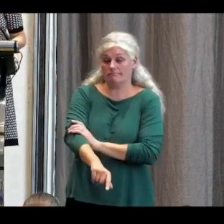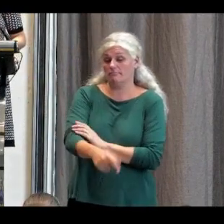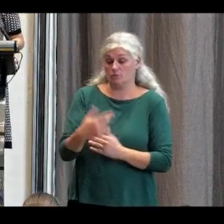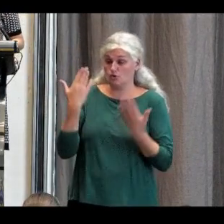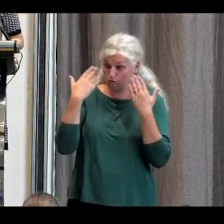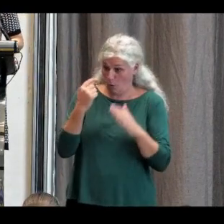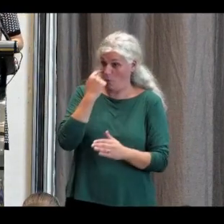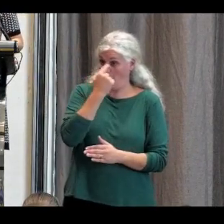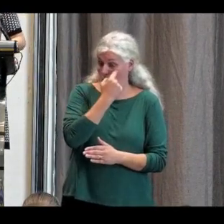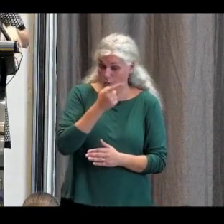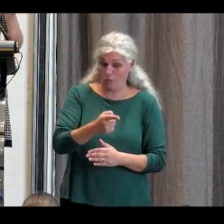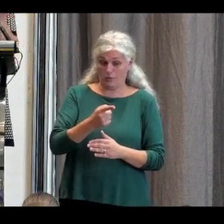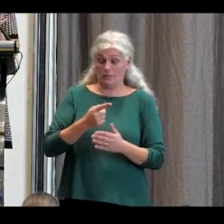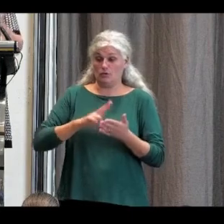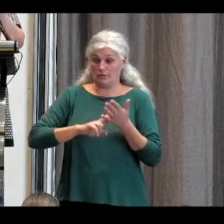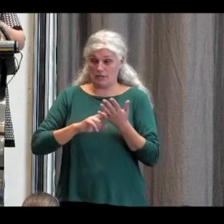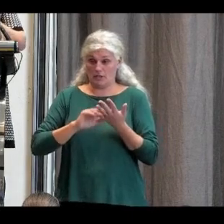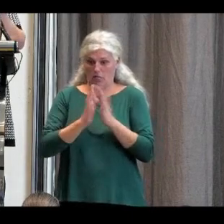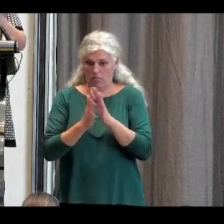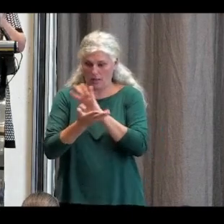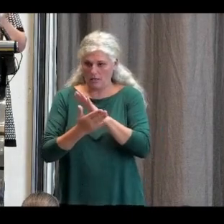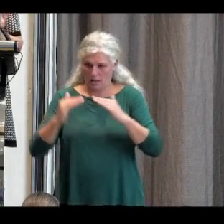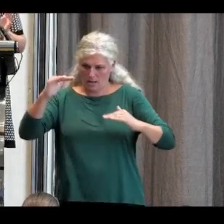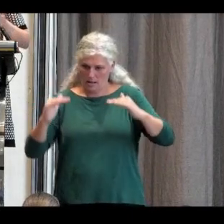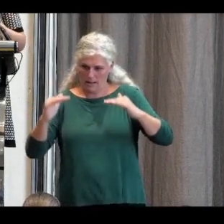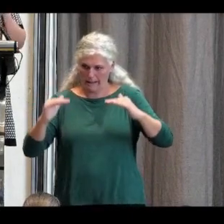that there is this disruption, and we need to understand a